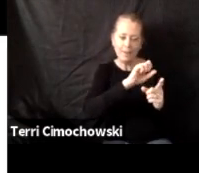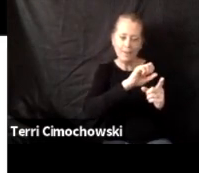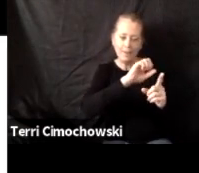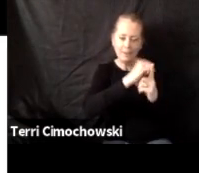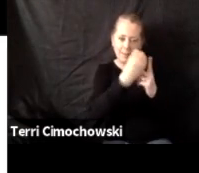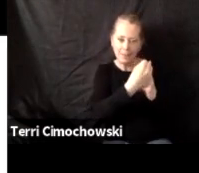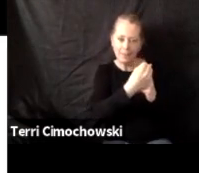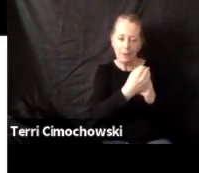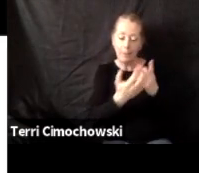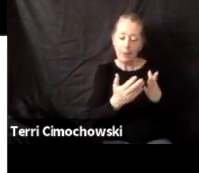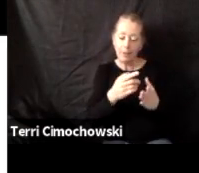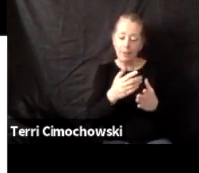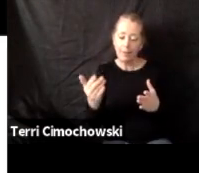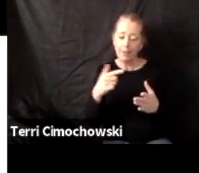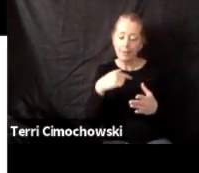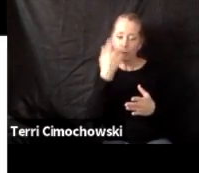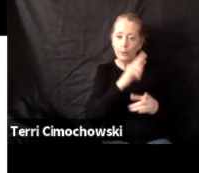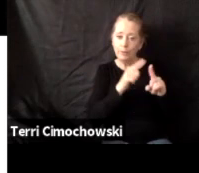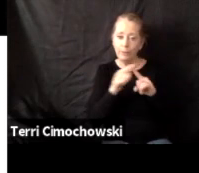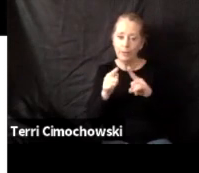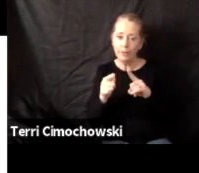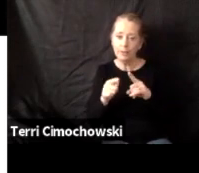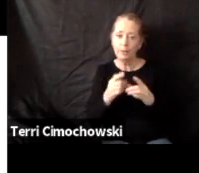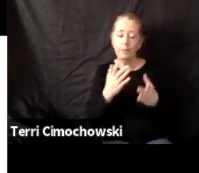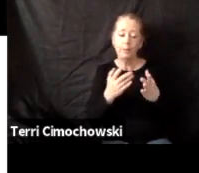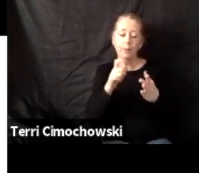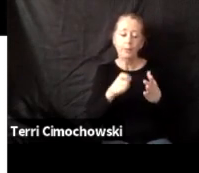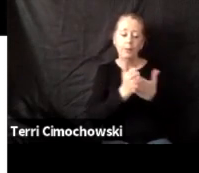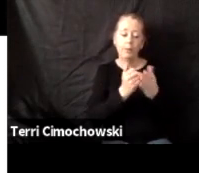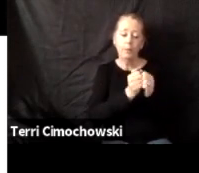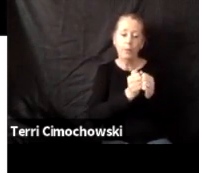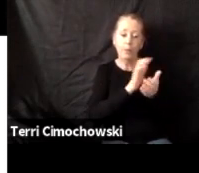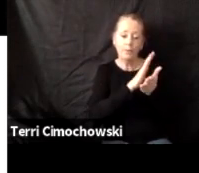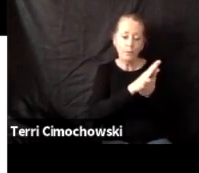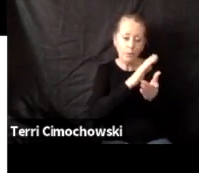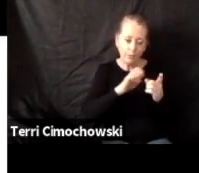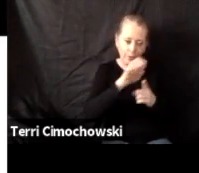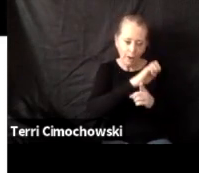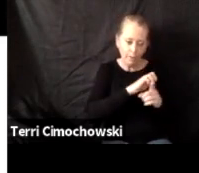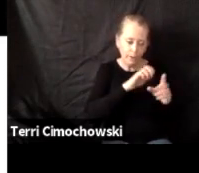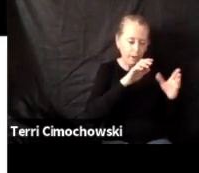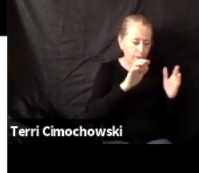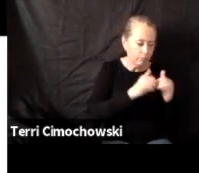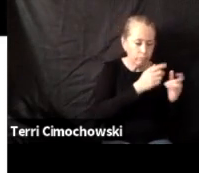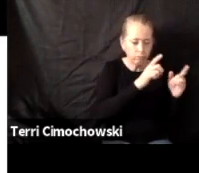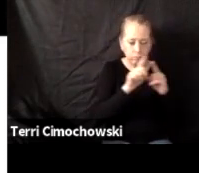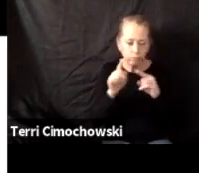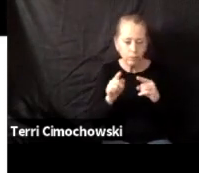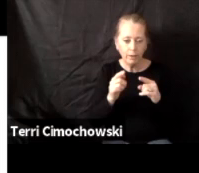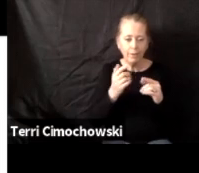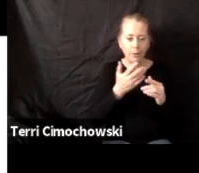So sometimes students who need a lot of support in navigating the school environment, some of those things that are challenging for them or that